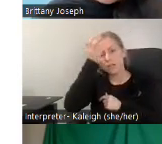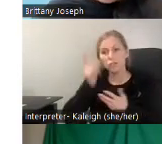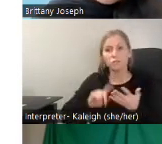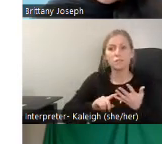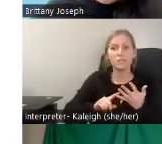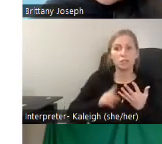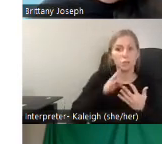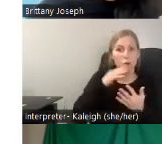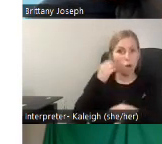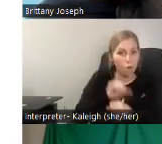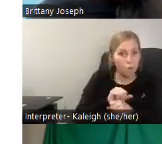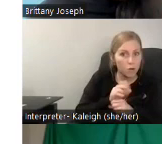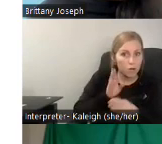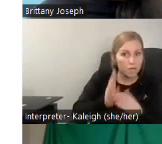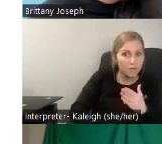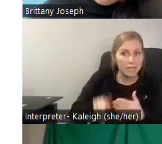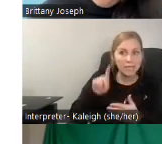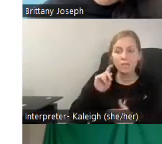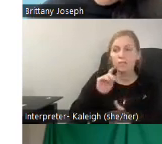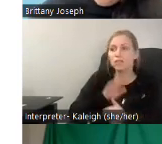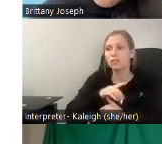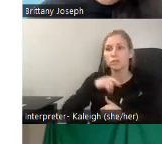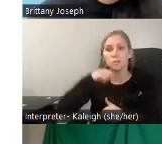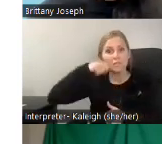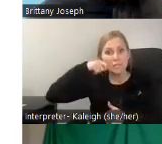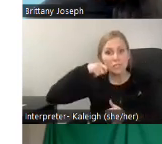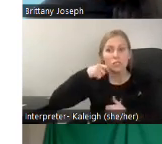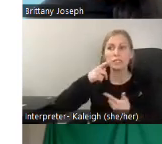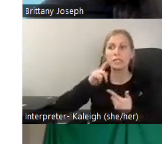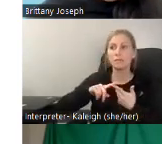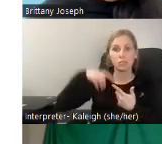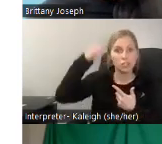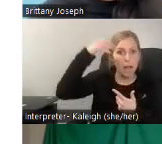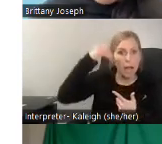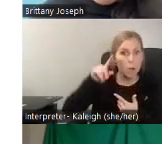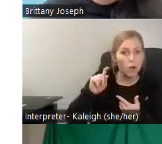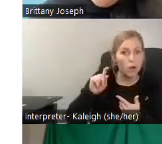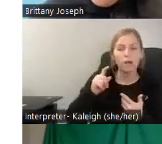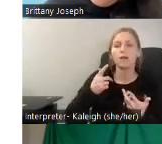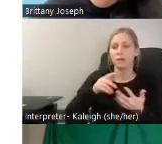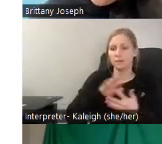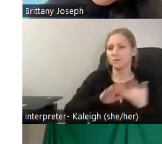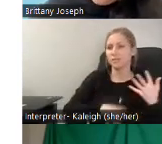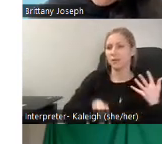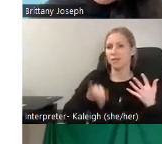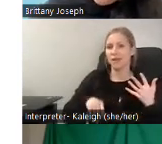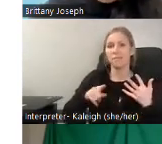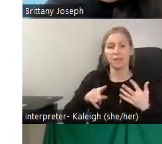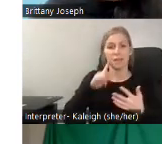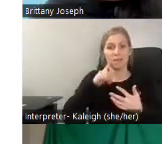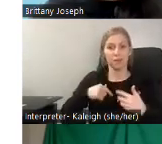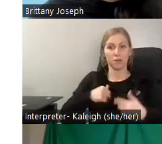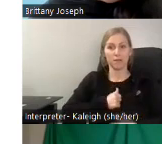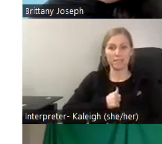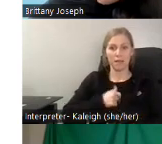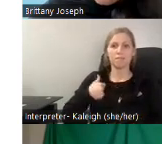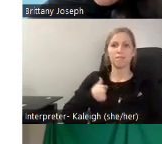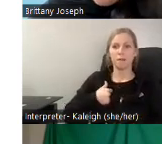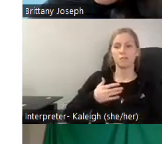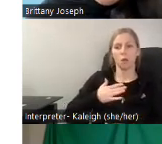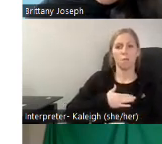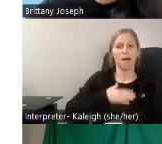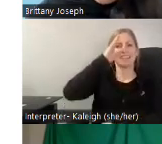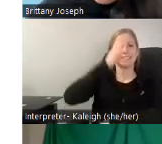Did you brush your teeth? Did you take a shower? For me, in my own personal life, I'm a mom to a